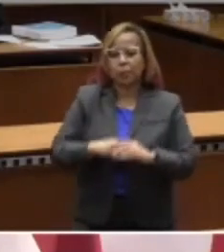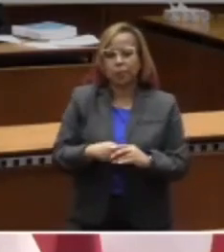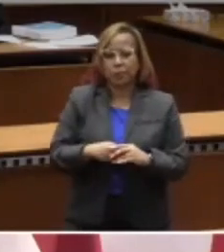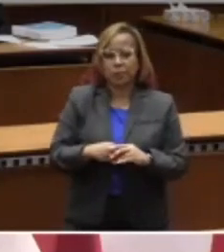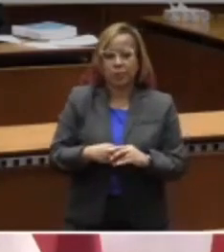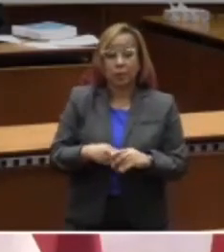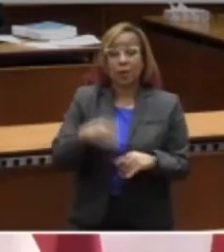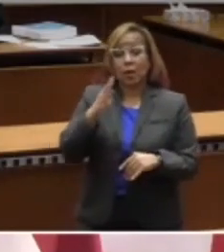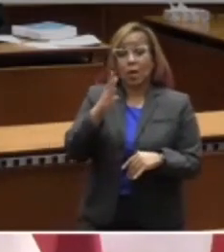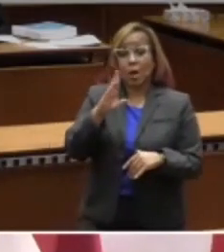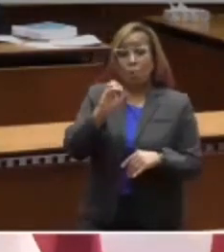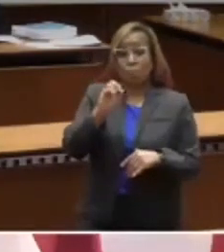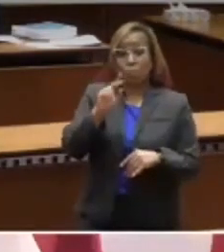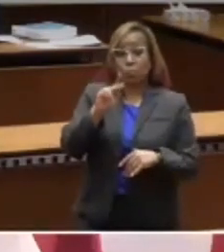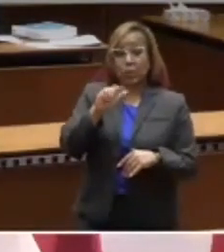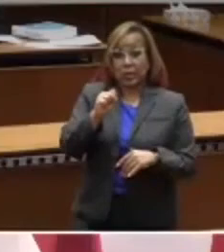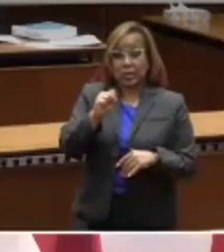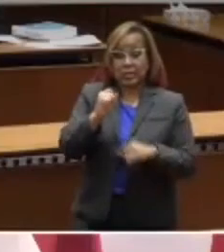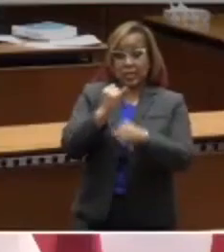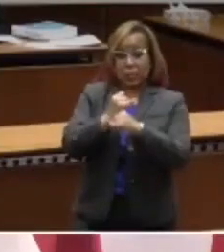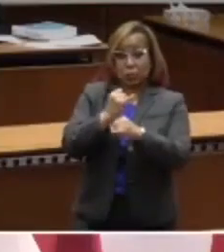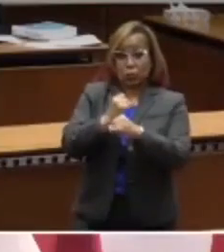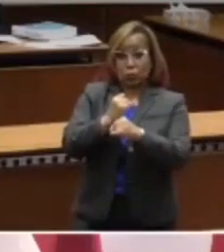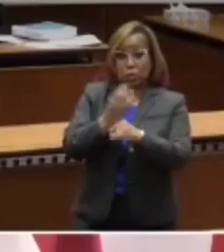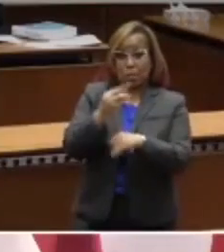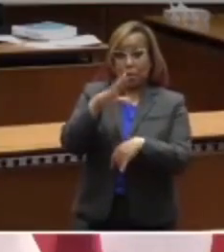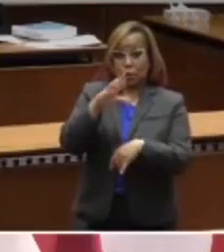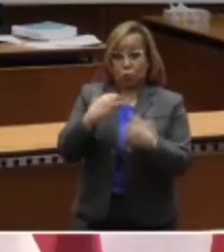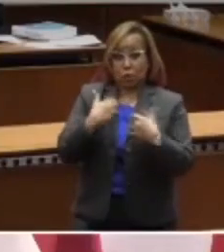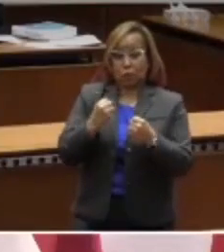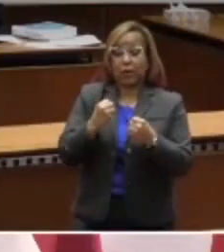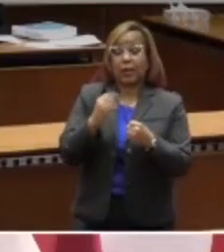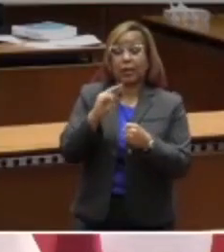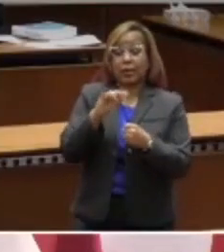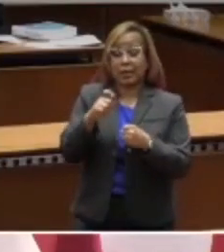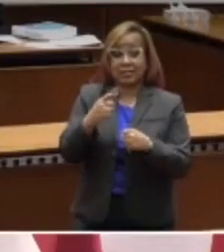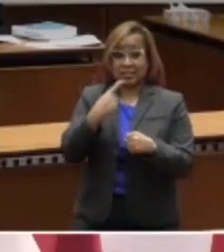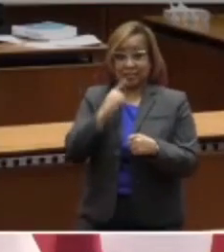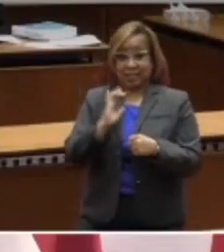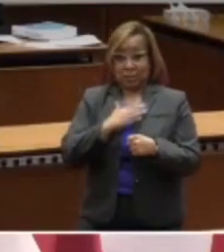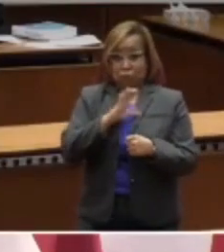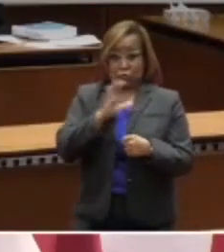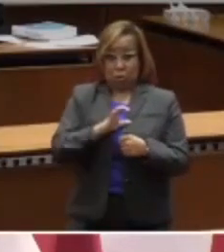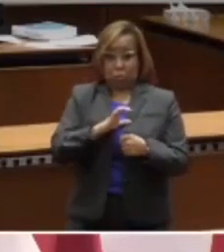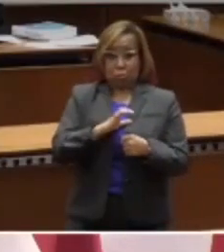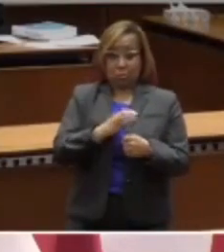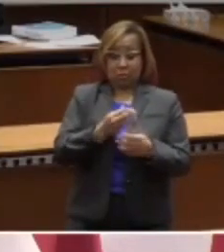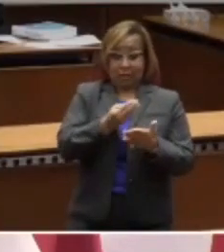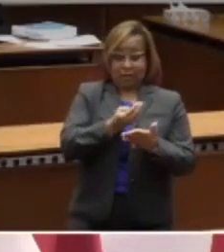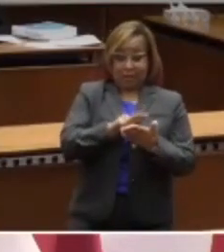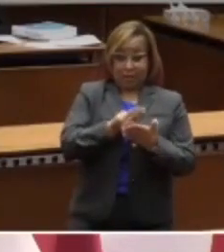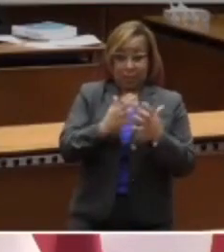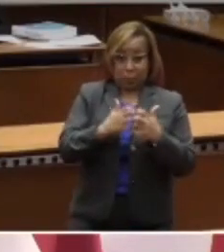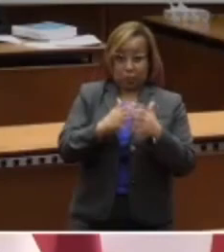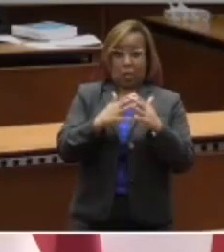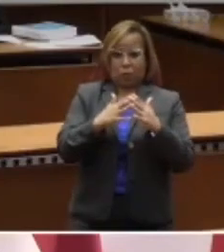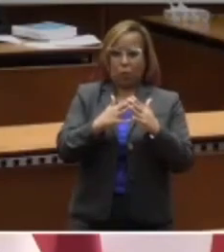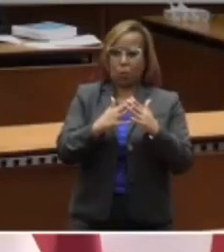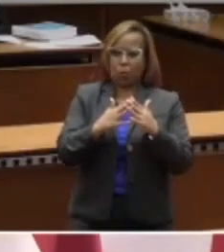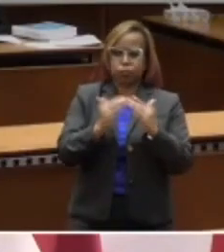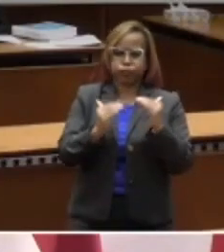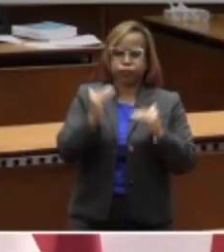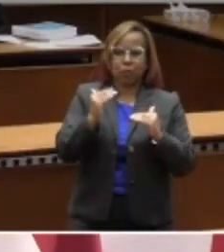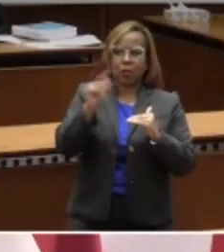the Brookings Institution Metro Recovery Index shows that Chicago's economic recovery exceeds those of other large